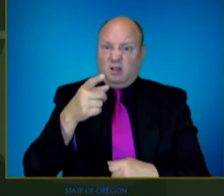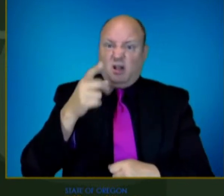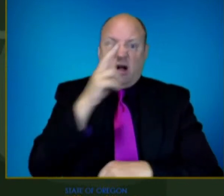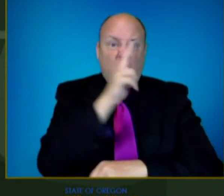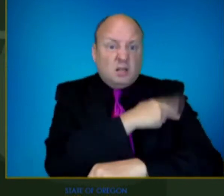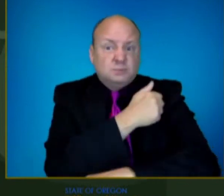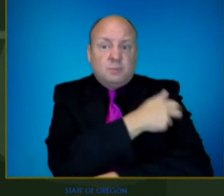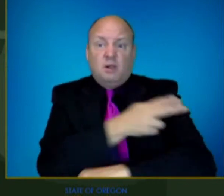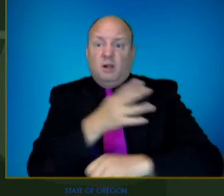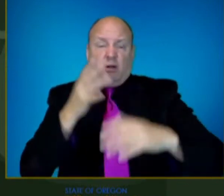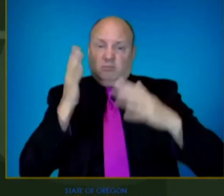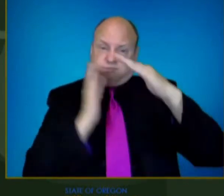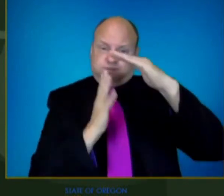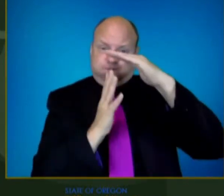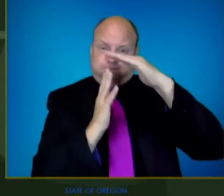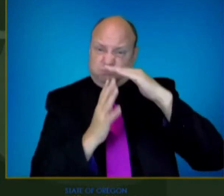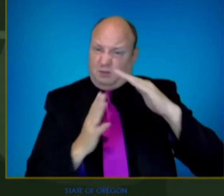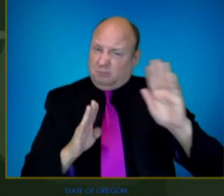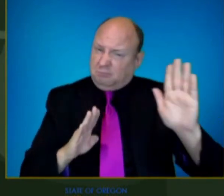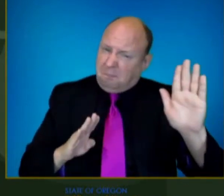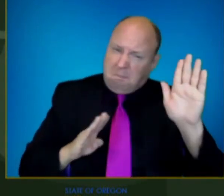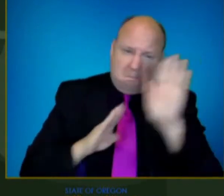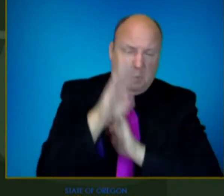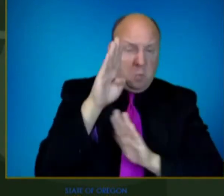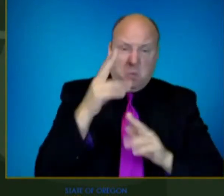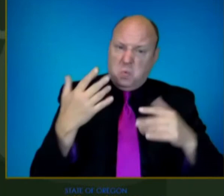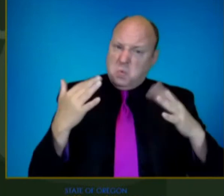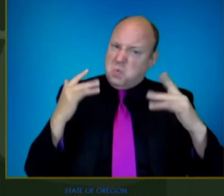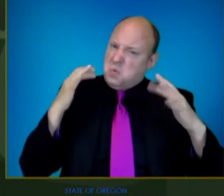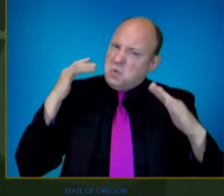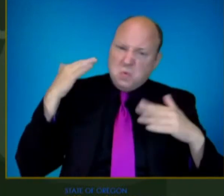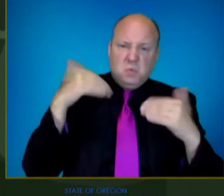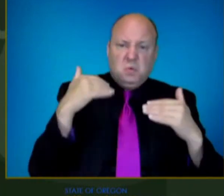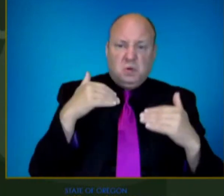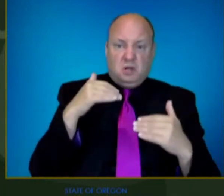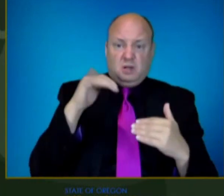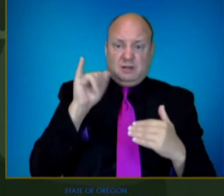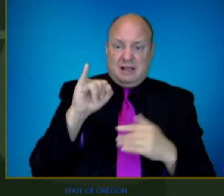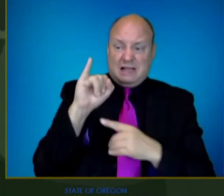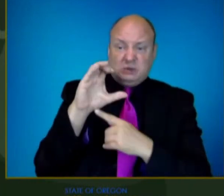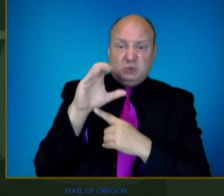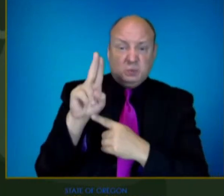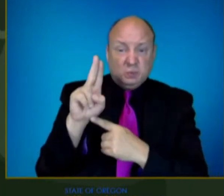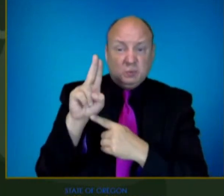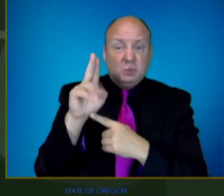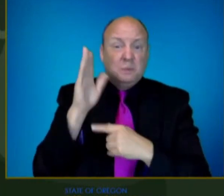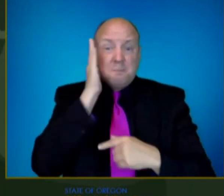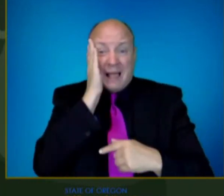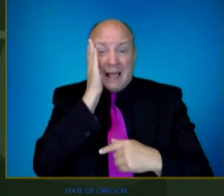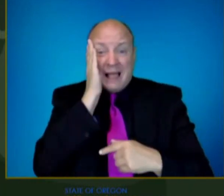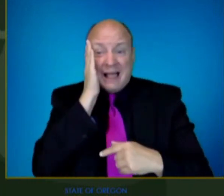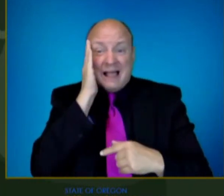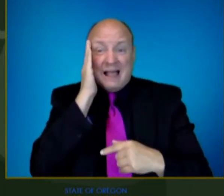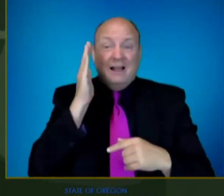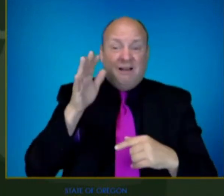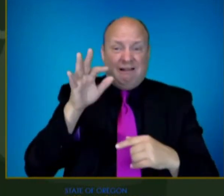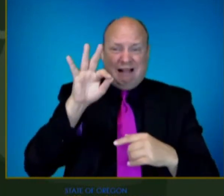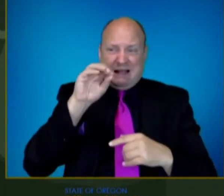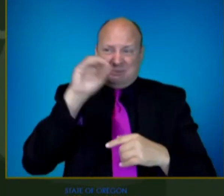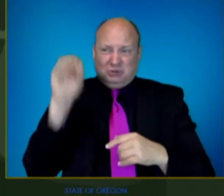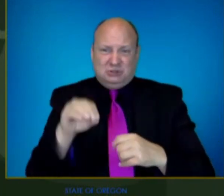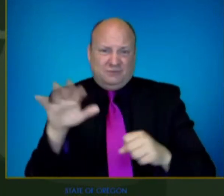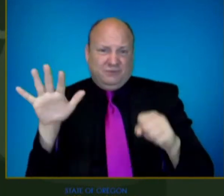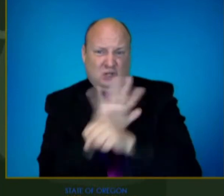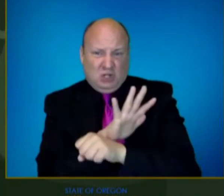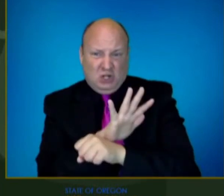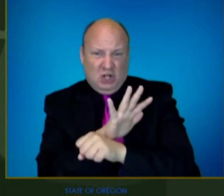high. Across the state, our ICU beds are about 90% filled. Some of our hospital